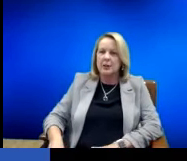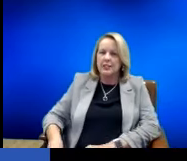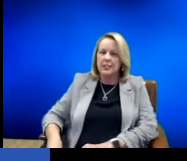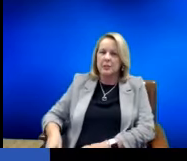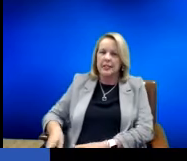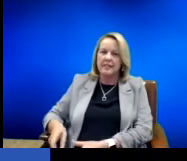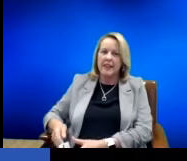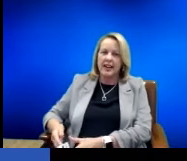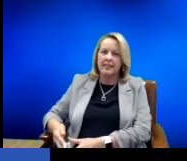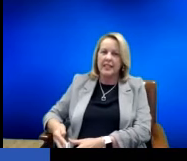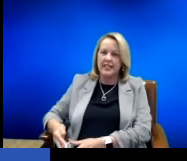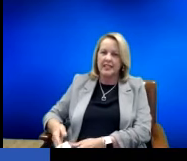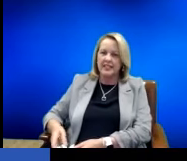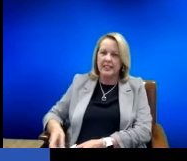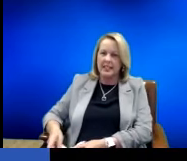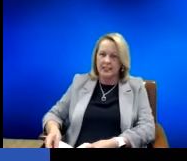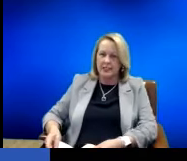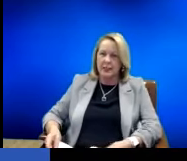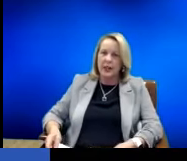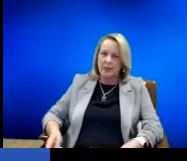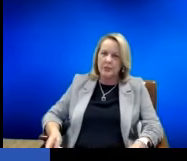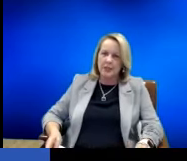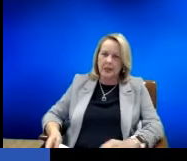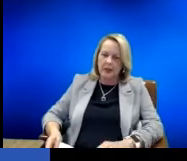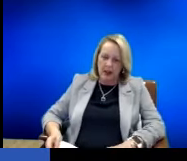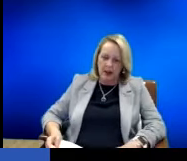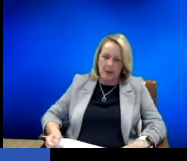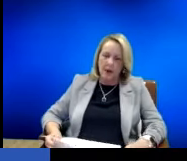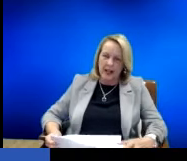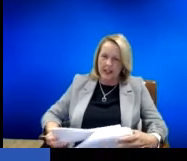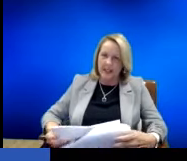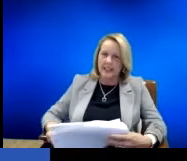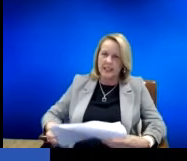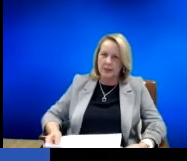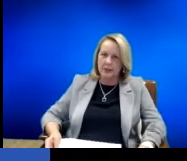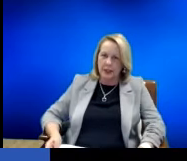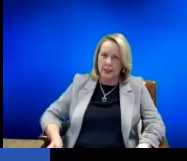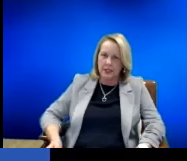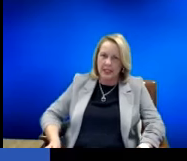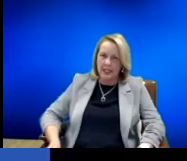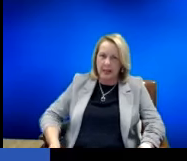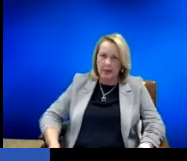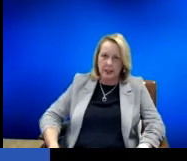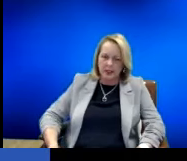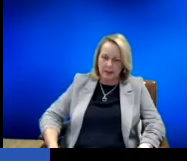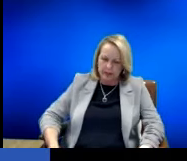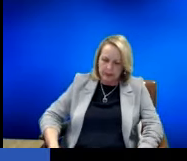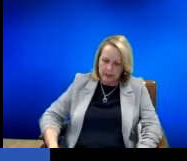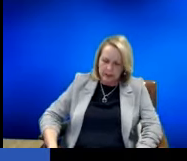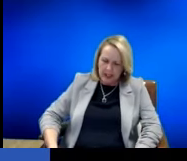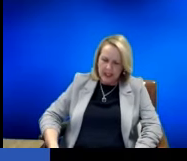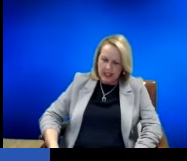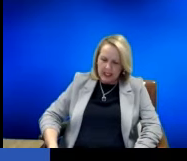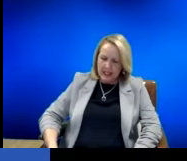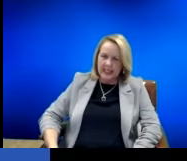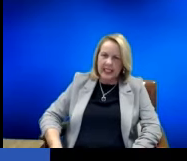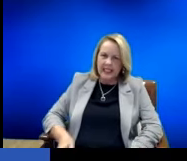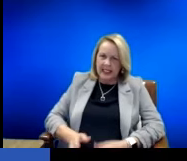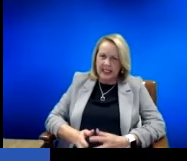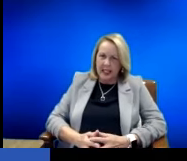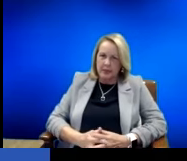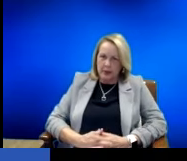is approximately $5,000. So ABLE's come a long way since it was first established.